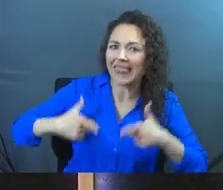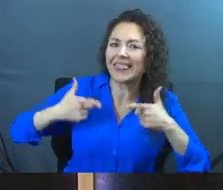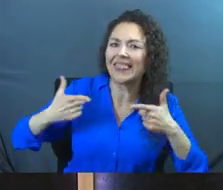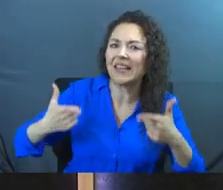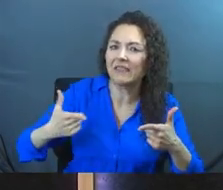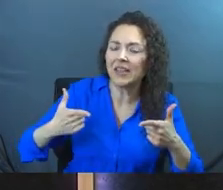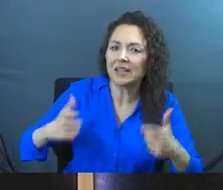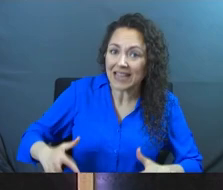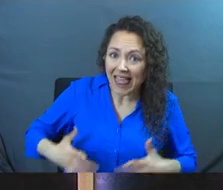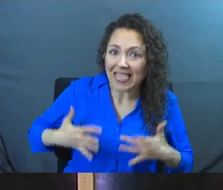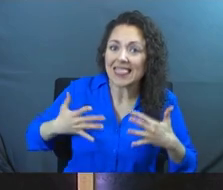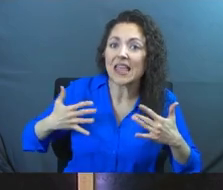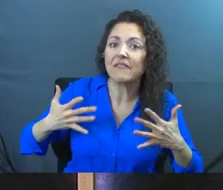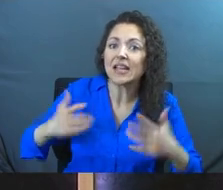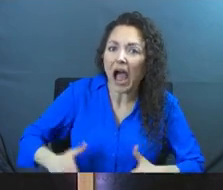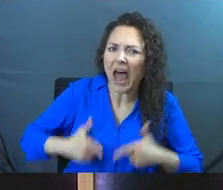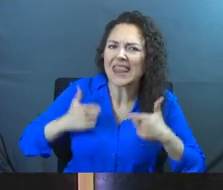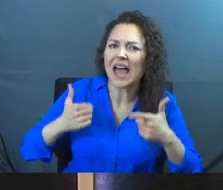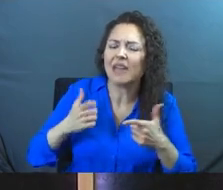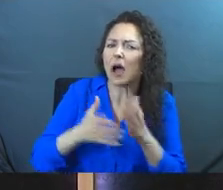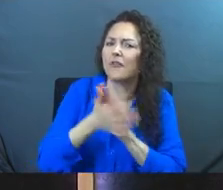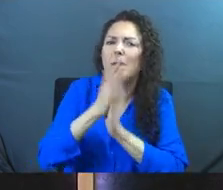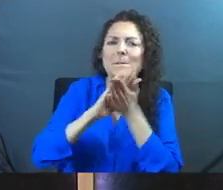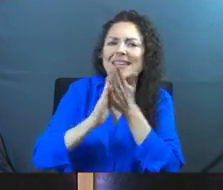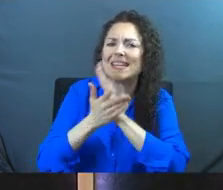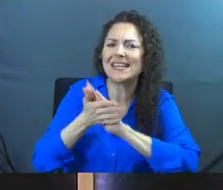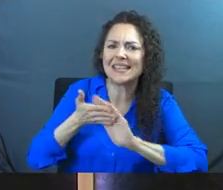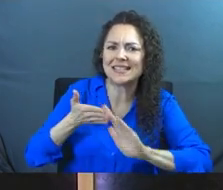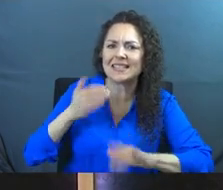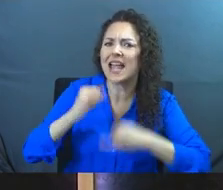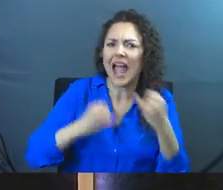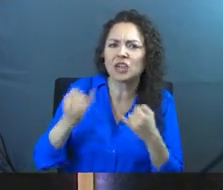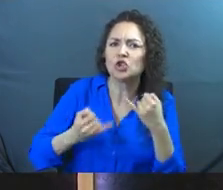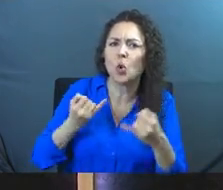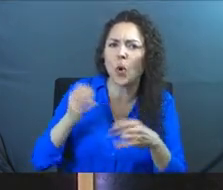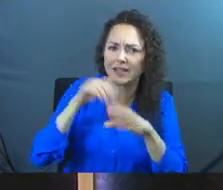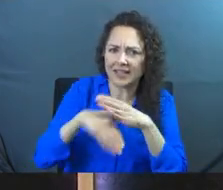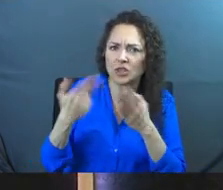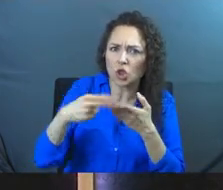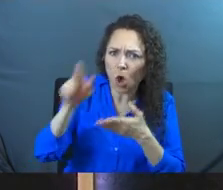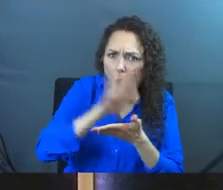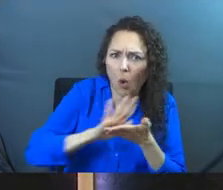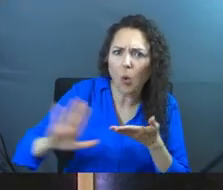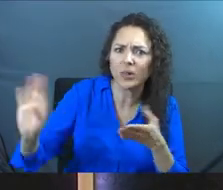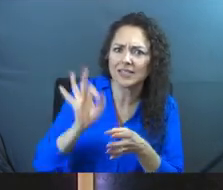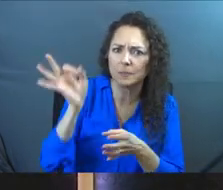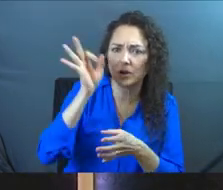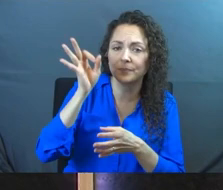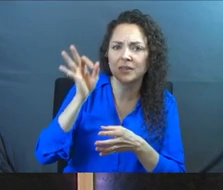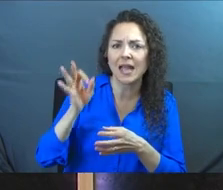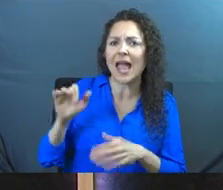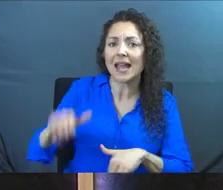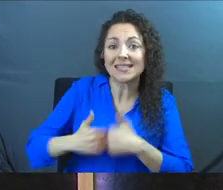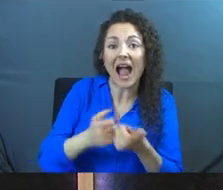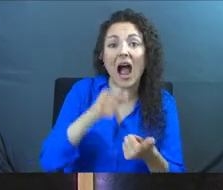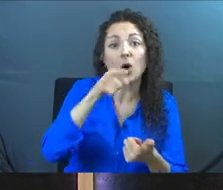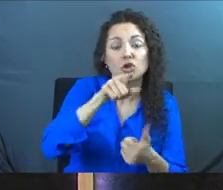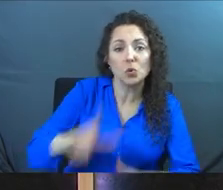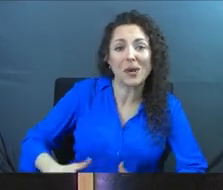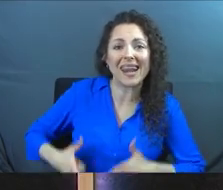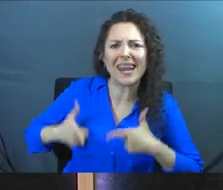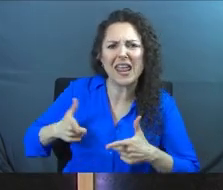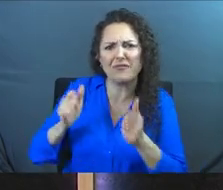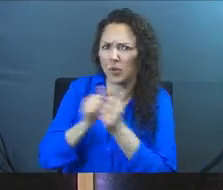and joy in the Holy Spirit." Amen. It's not a matter of stuff out there. It's a matter of your life, how do you live